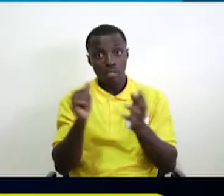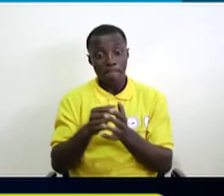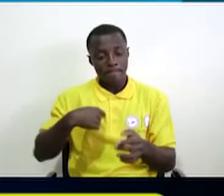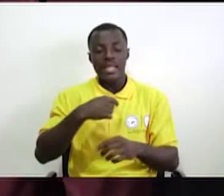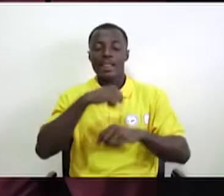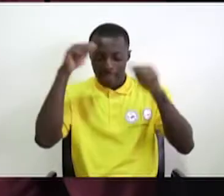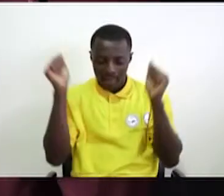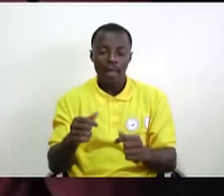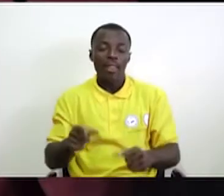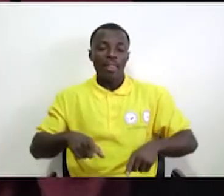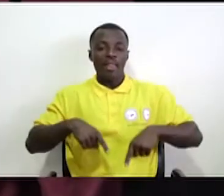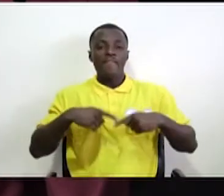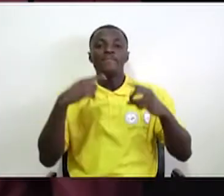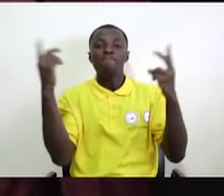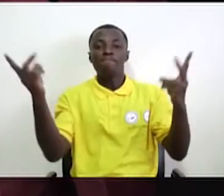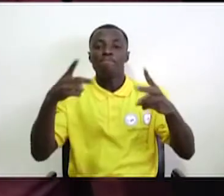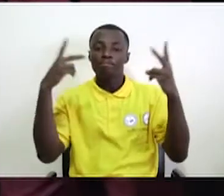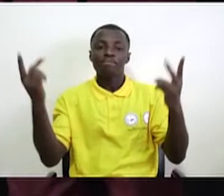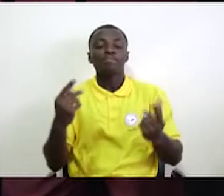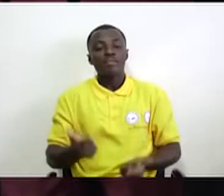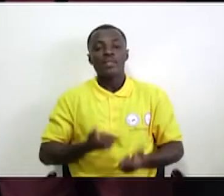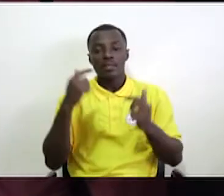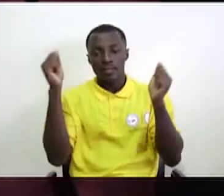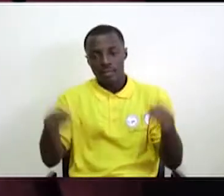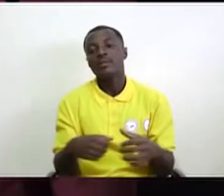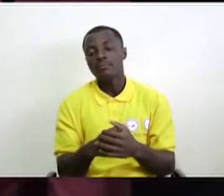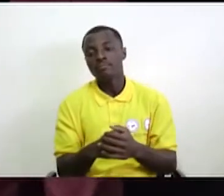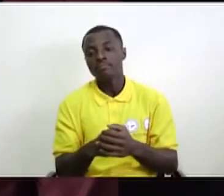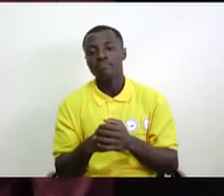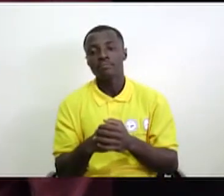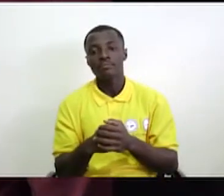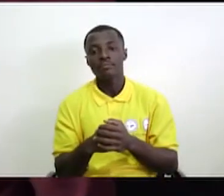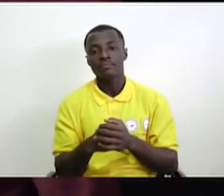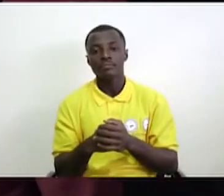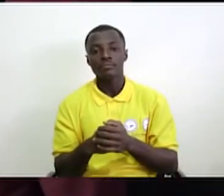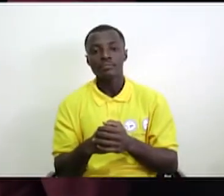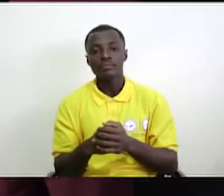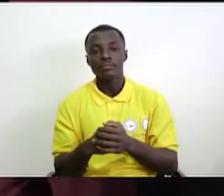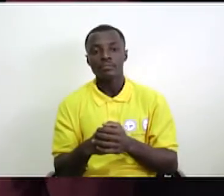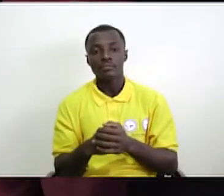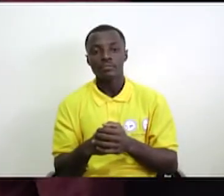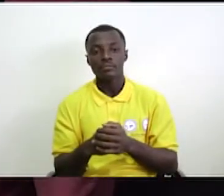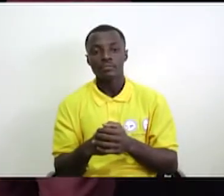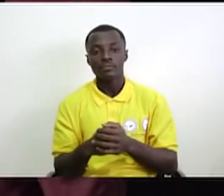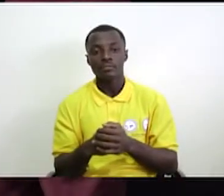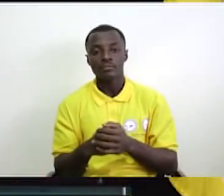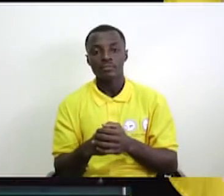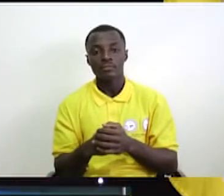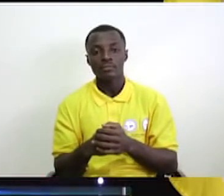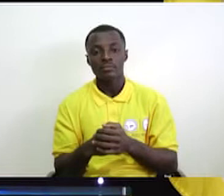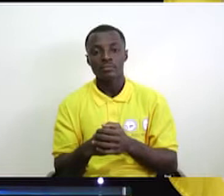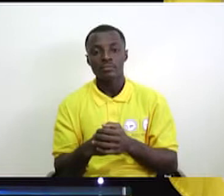victorious Christian life. He decided that he was going to sign the